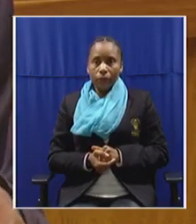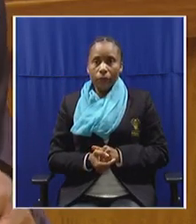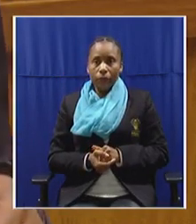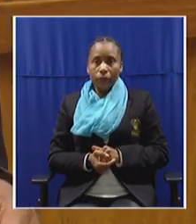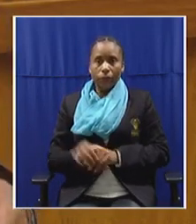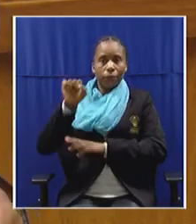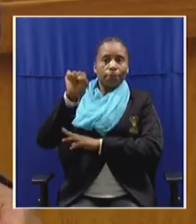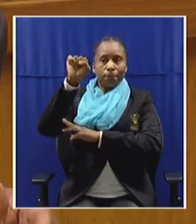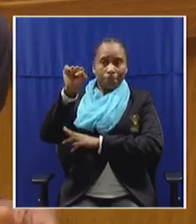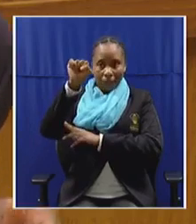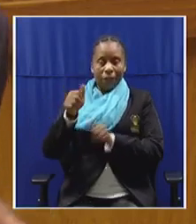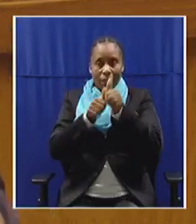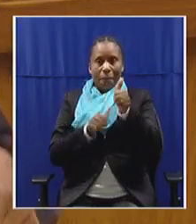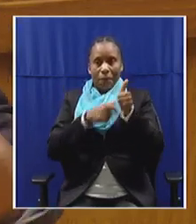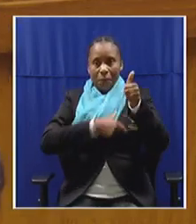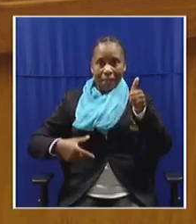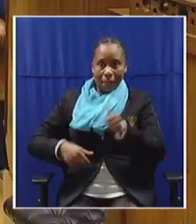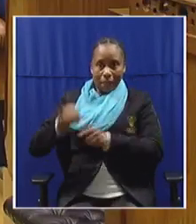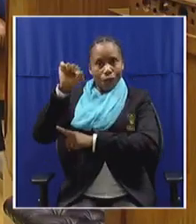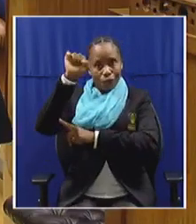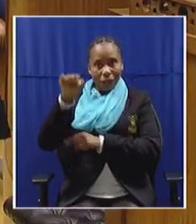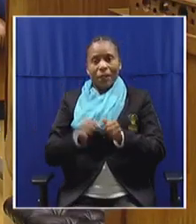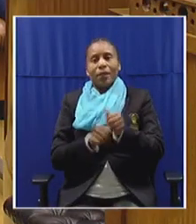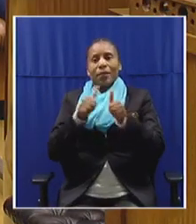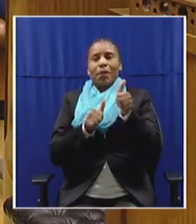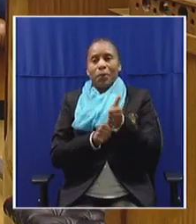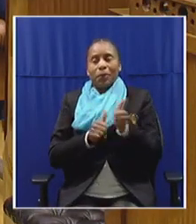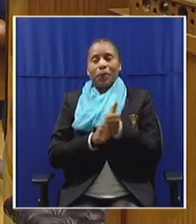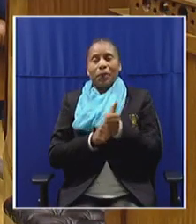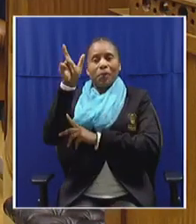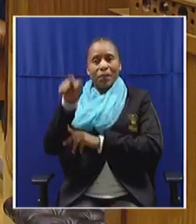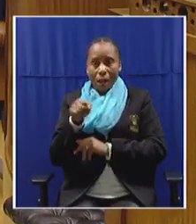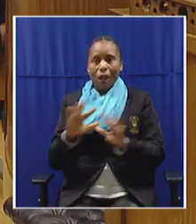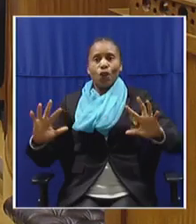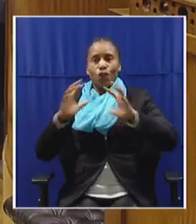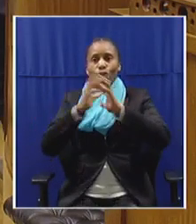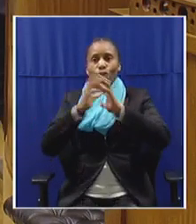Memudise, Kopano Gemata.